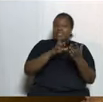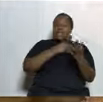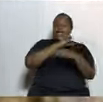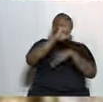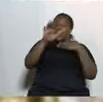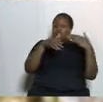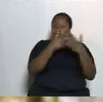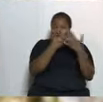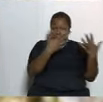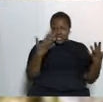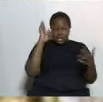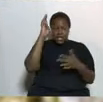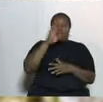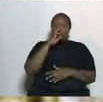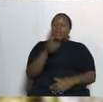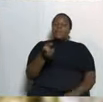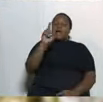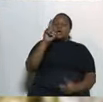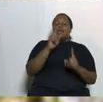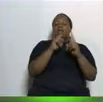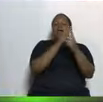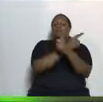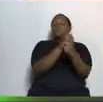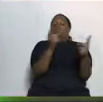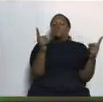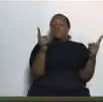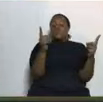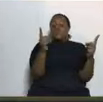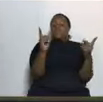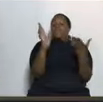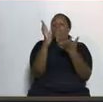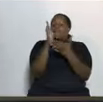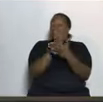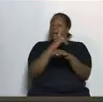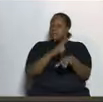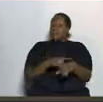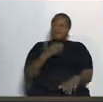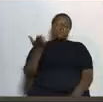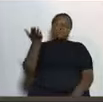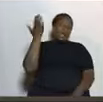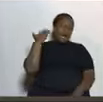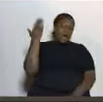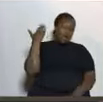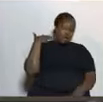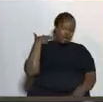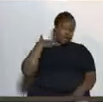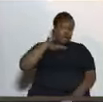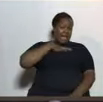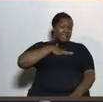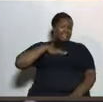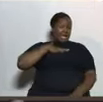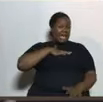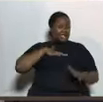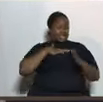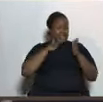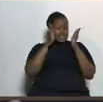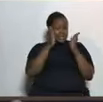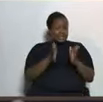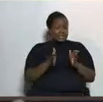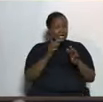things will be added unto you. Some time ago, the scientists were doing